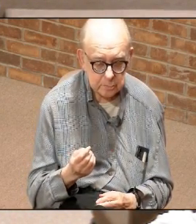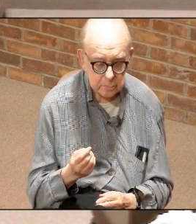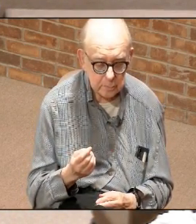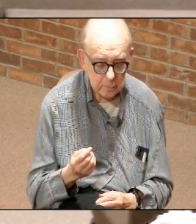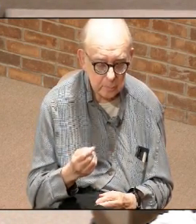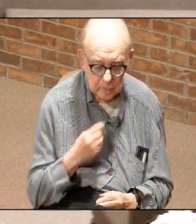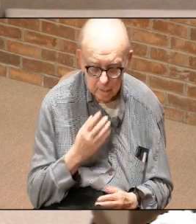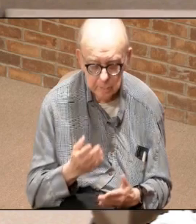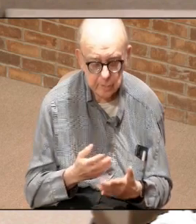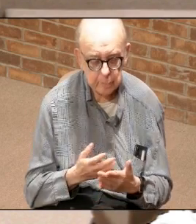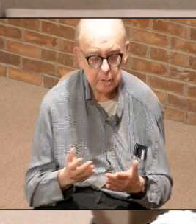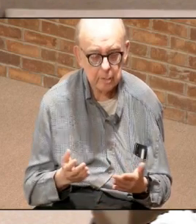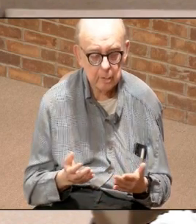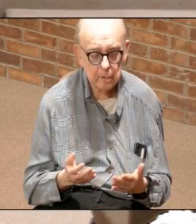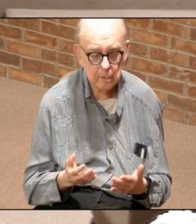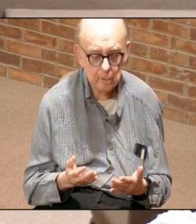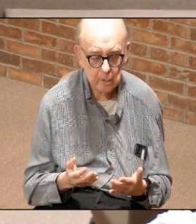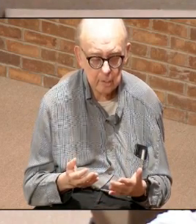And let me say this to you.